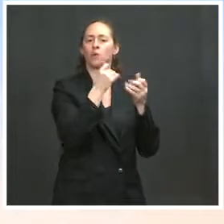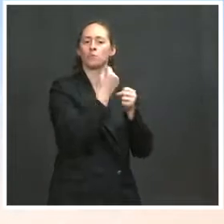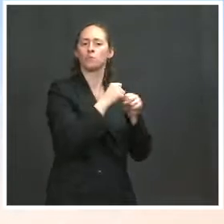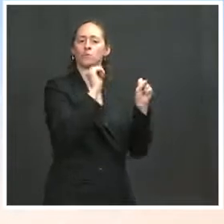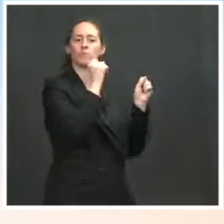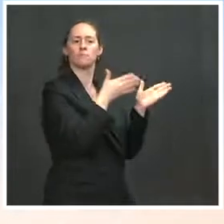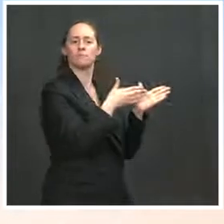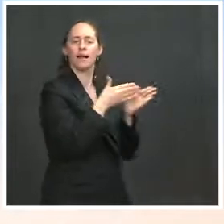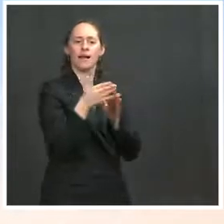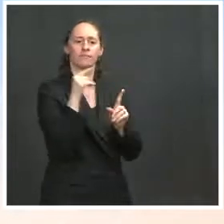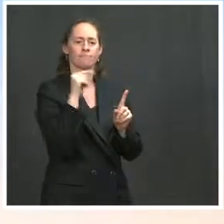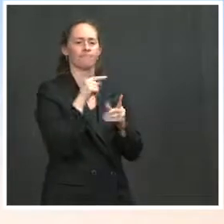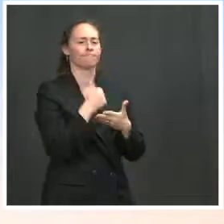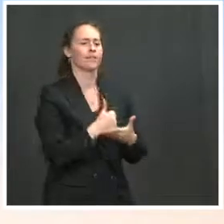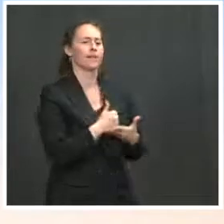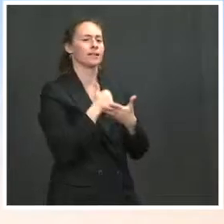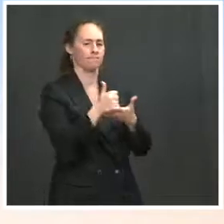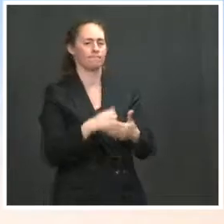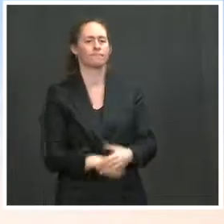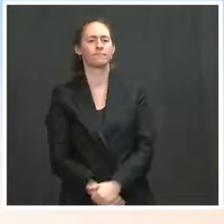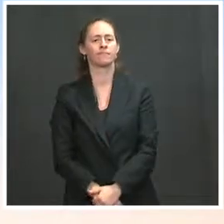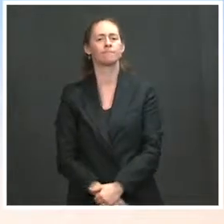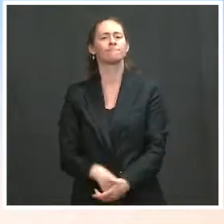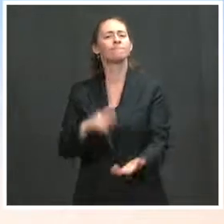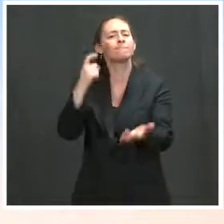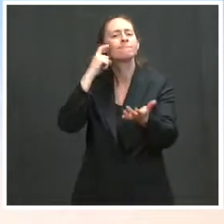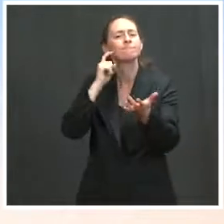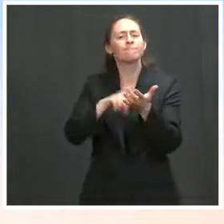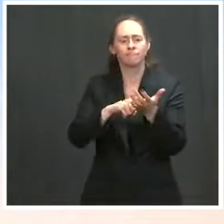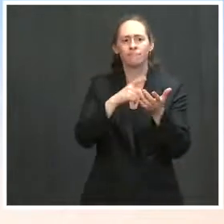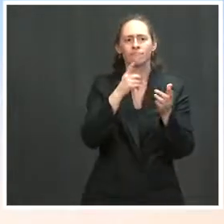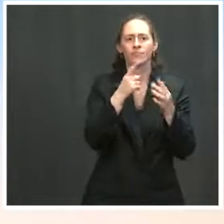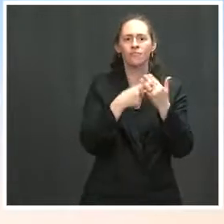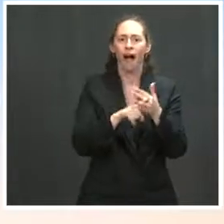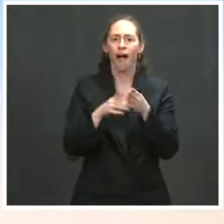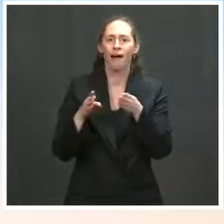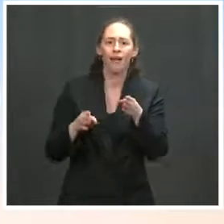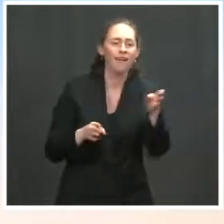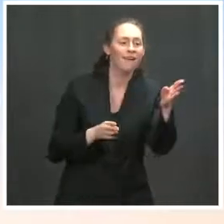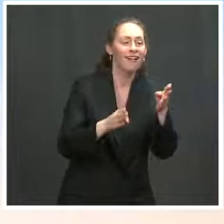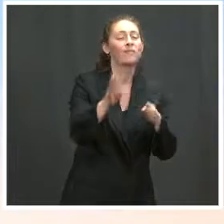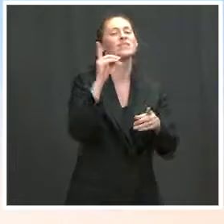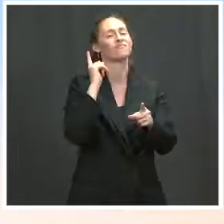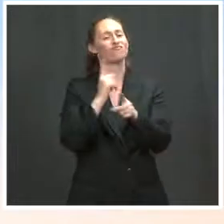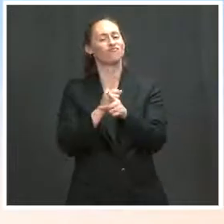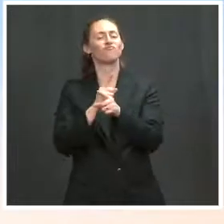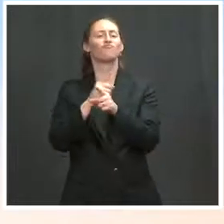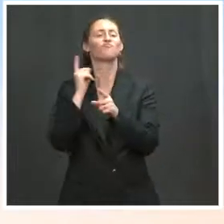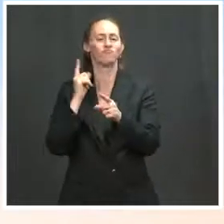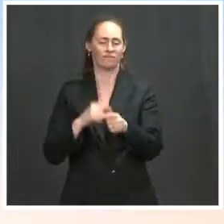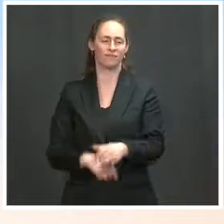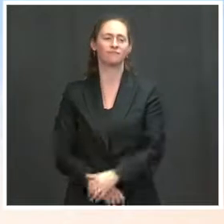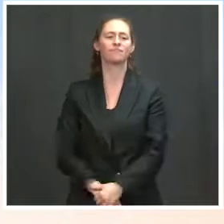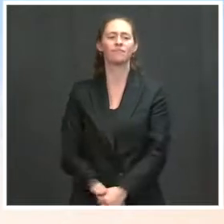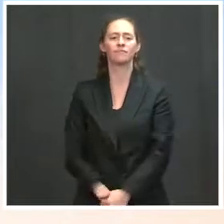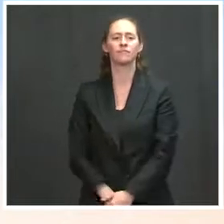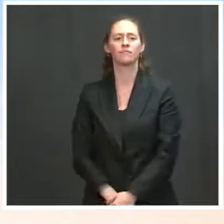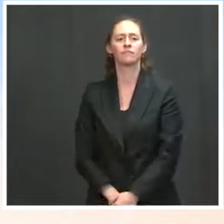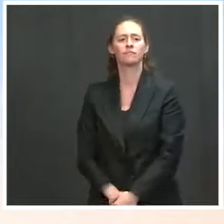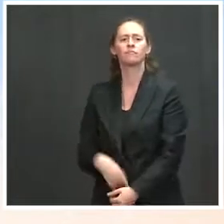way. And if this is a president who understands about making sure that we're not wasteful, right? Making sure that when he